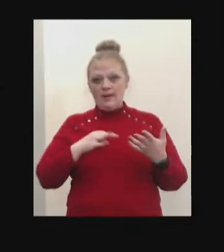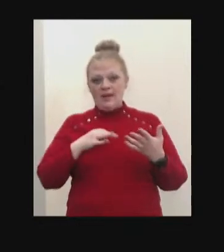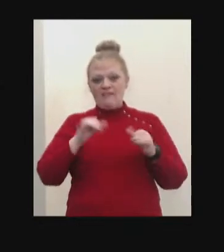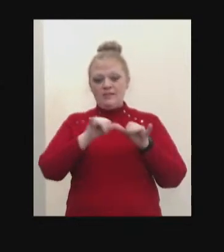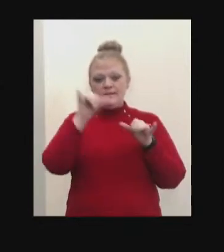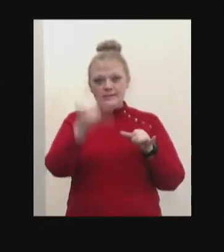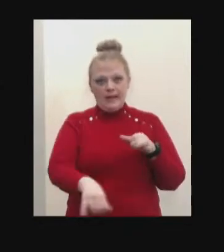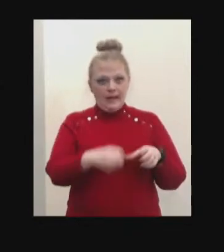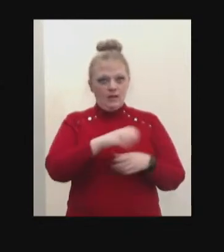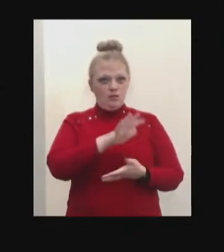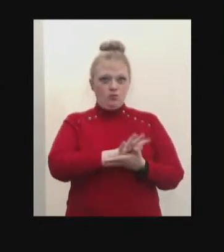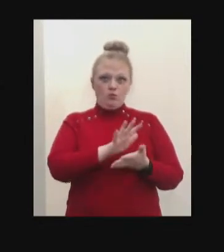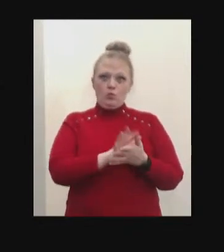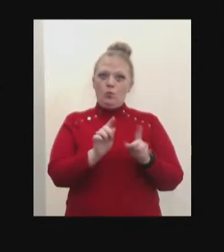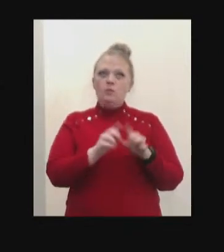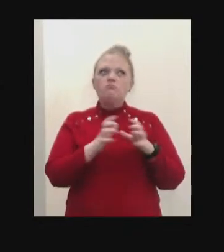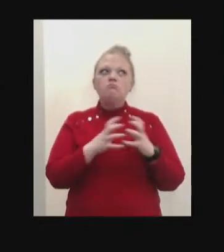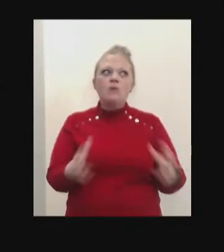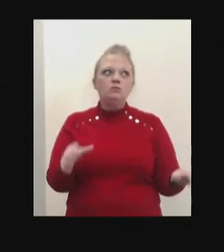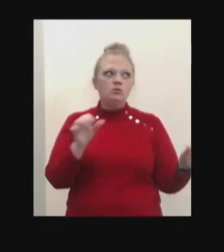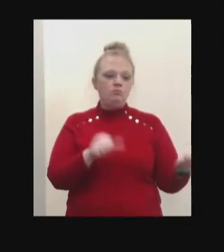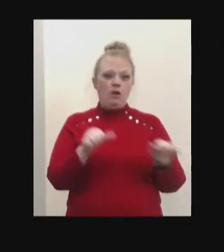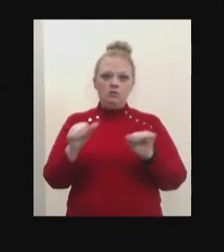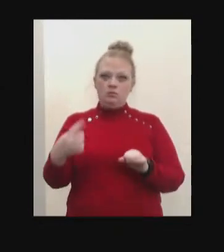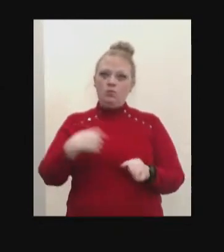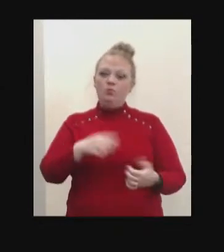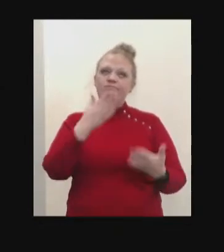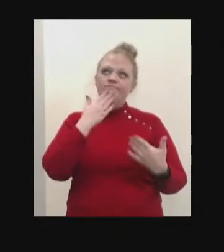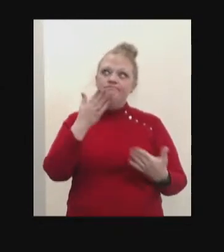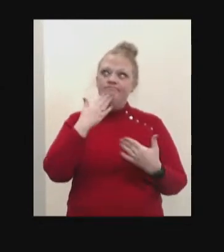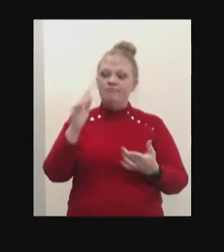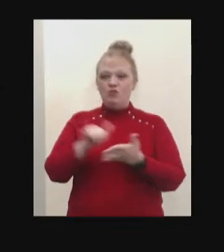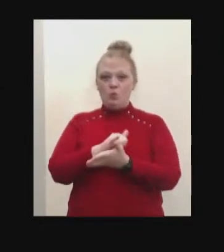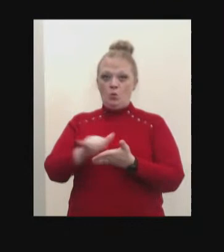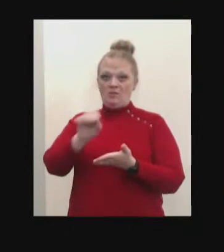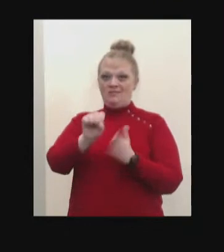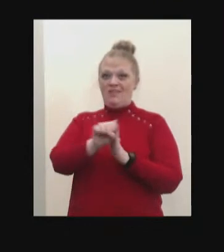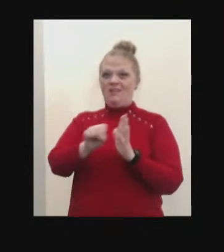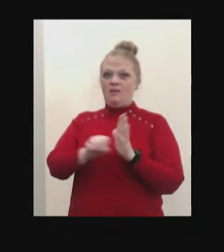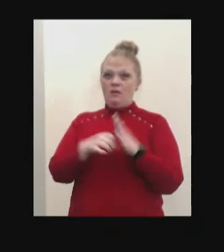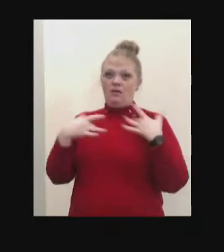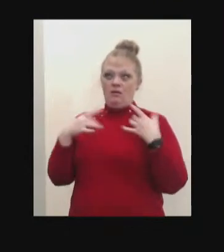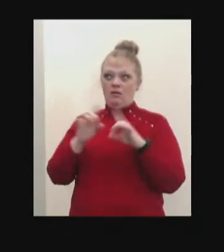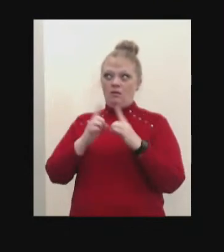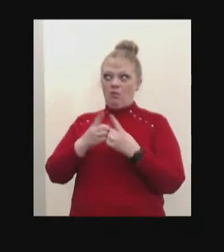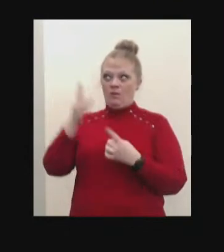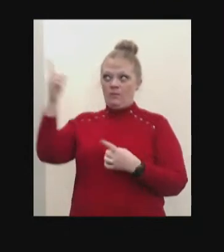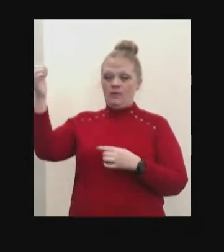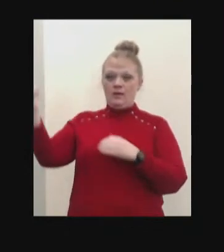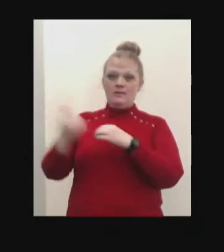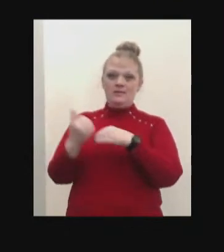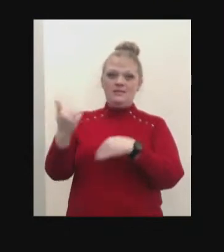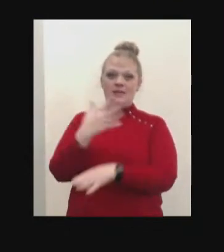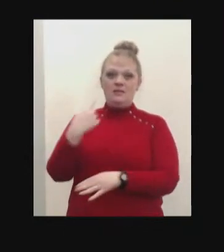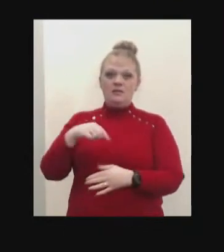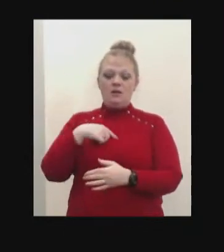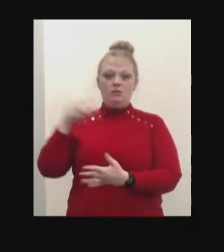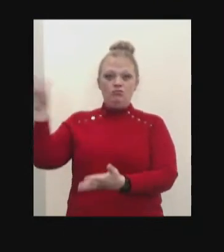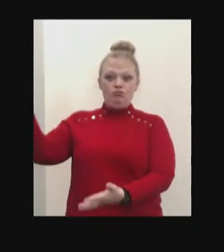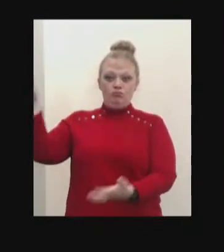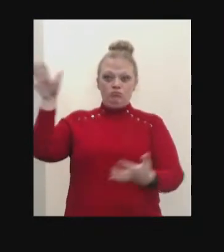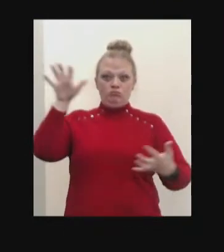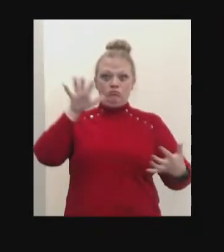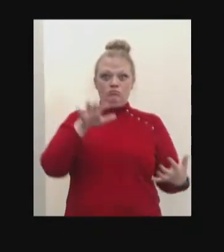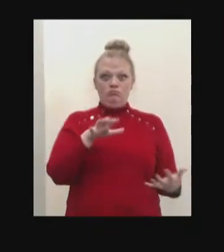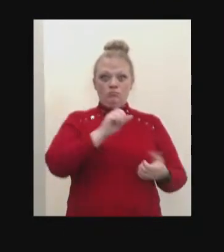as much as possible. We are thankful to the New York State Health Department has just sent us a large supply of